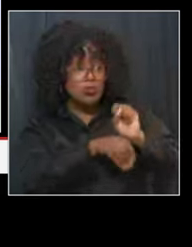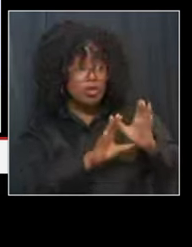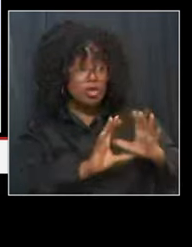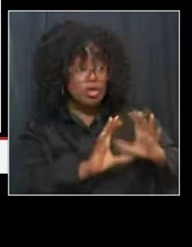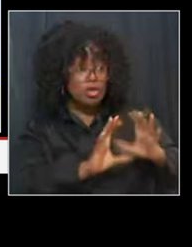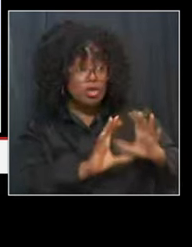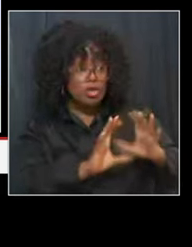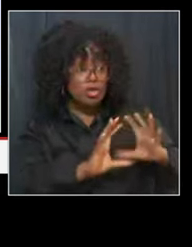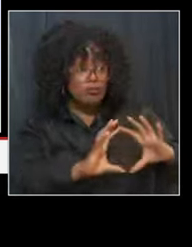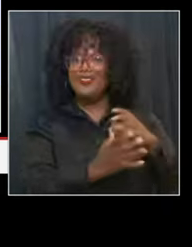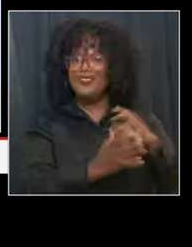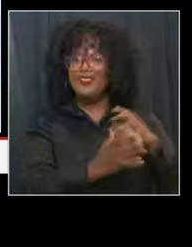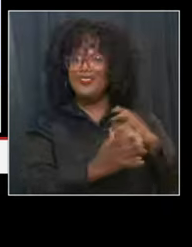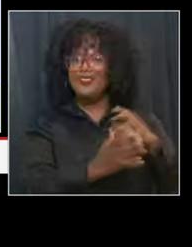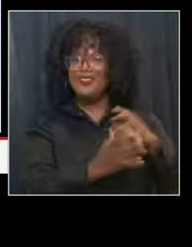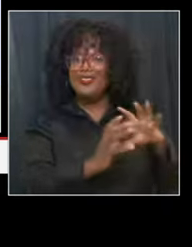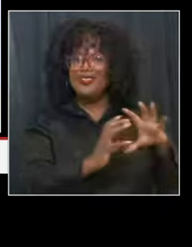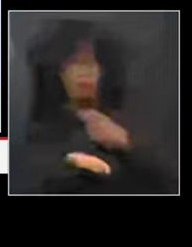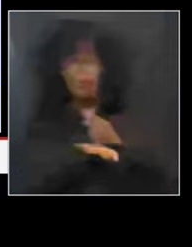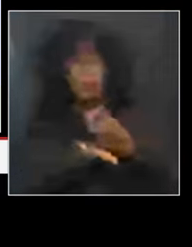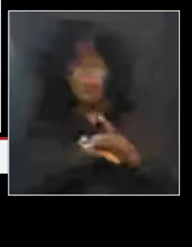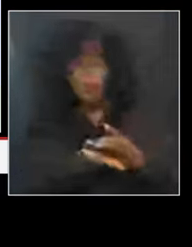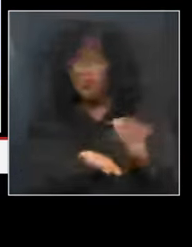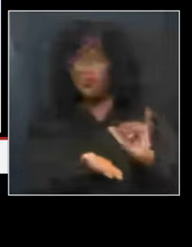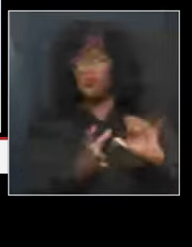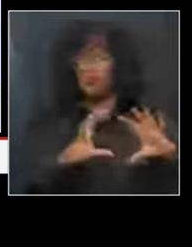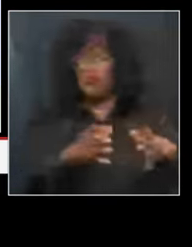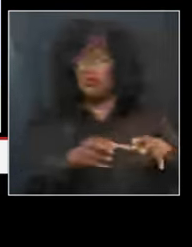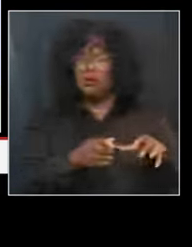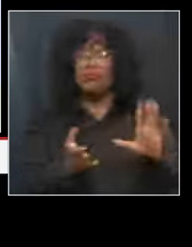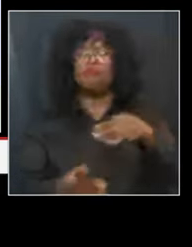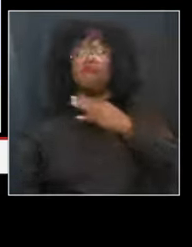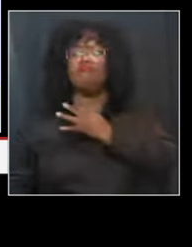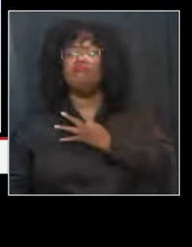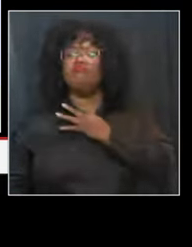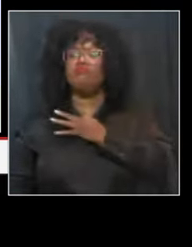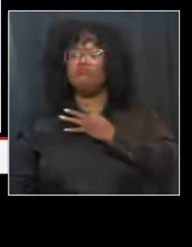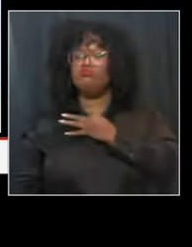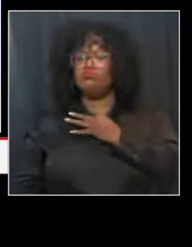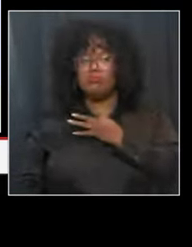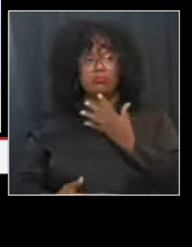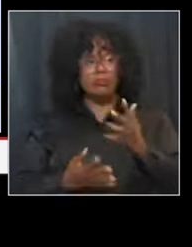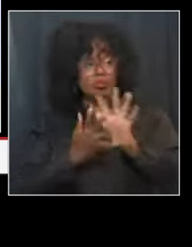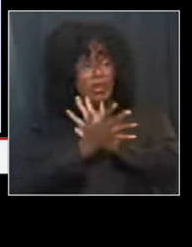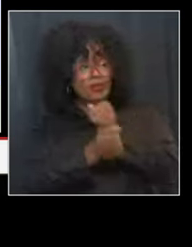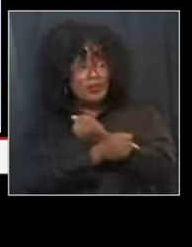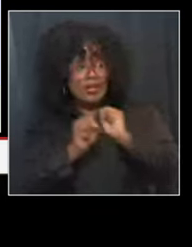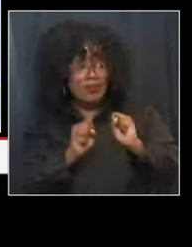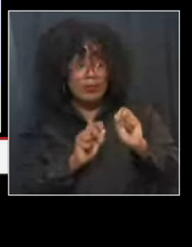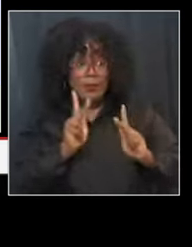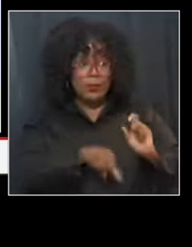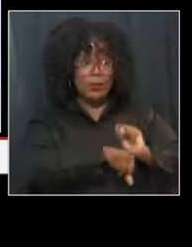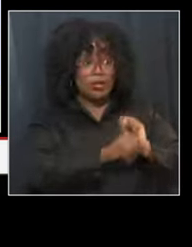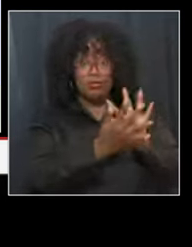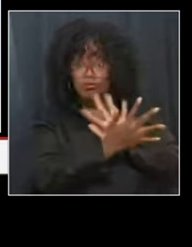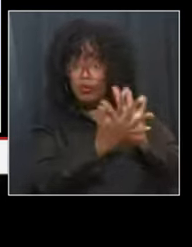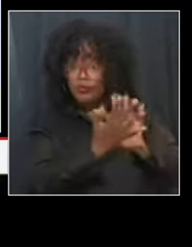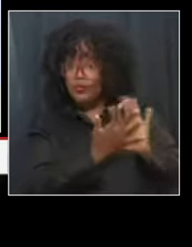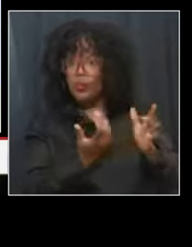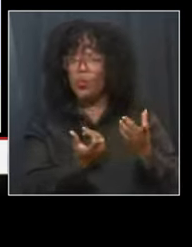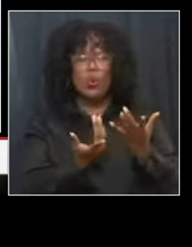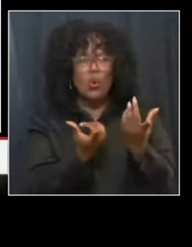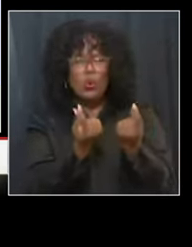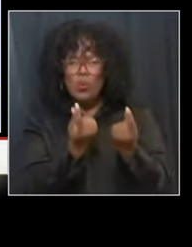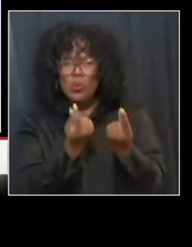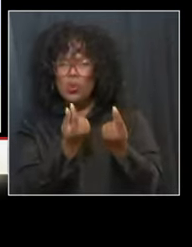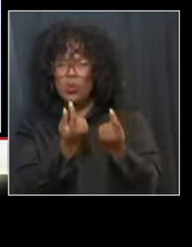high. And so I just want, and traffic safety workers, we have a number of schools who, want traffic guards. I'm thinking about those mission critical ones,